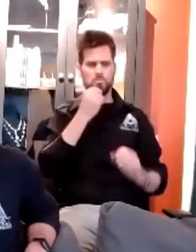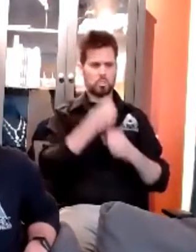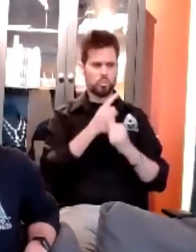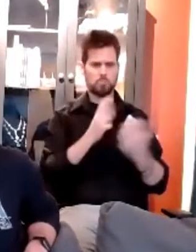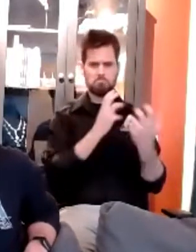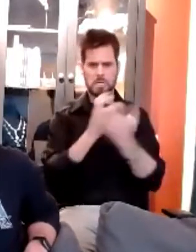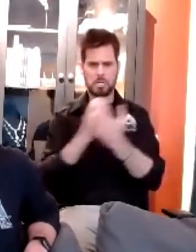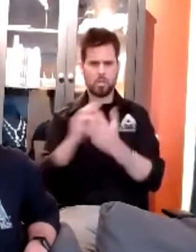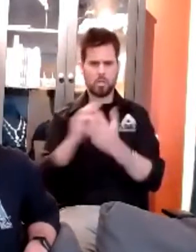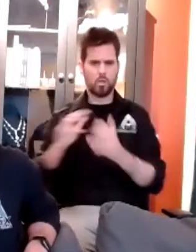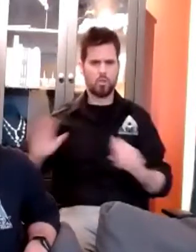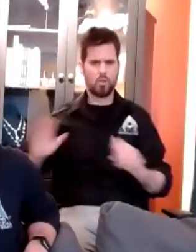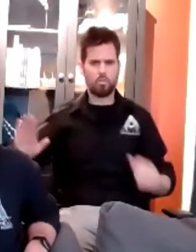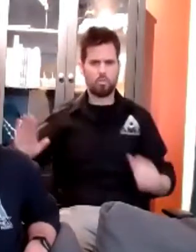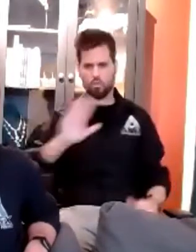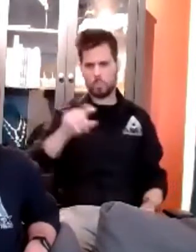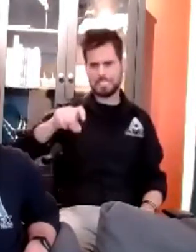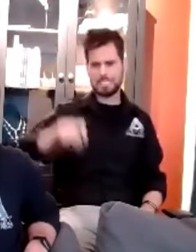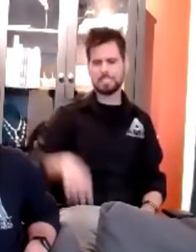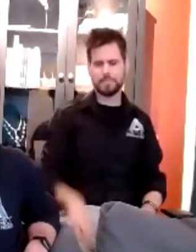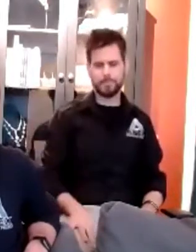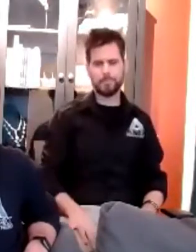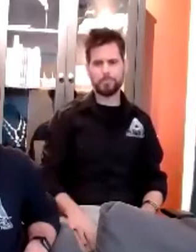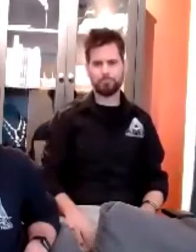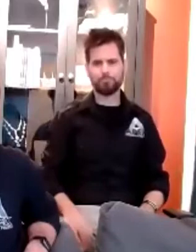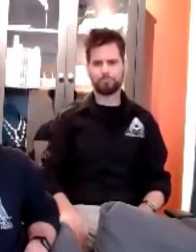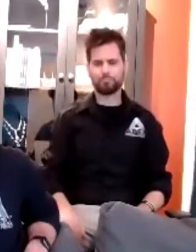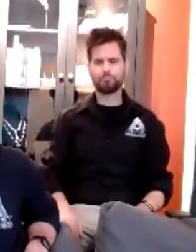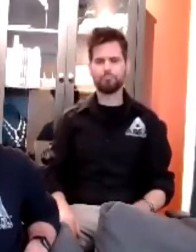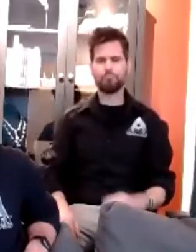But It's made a huge difference. It's What was-